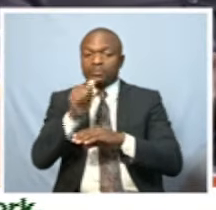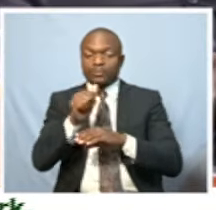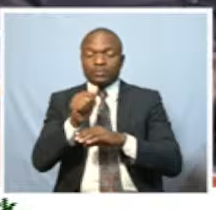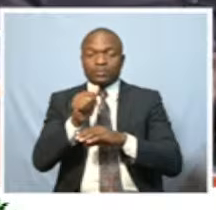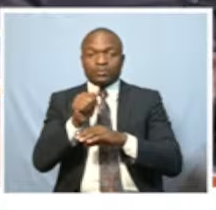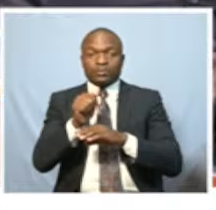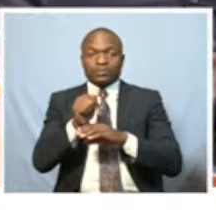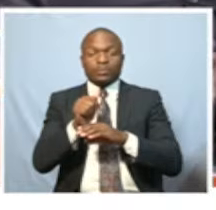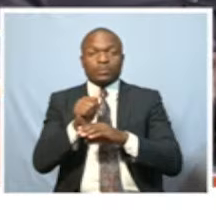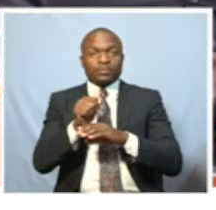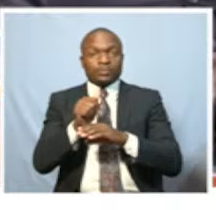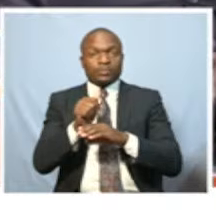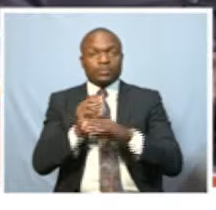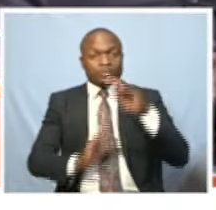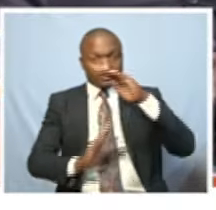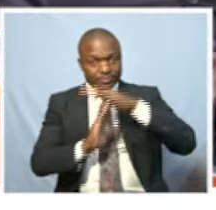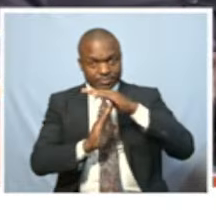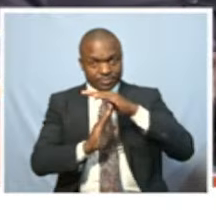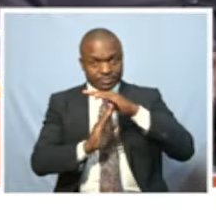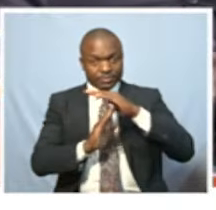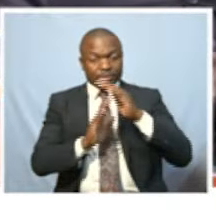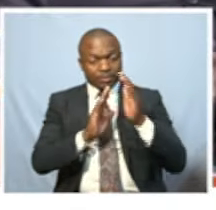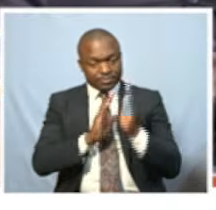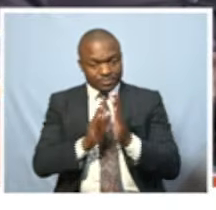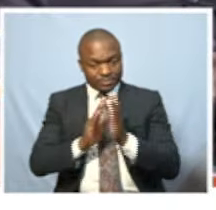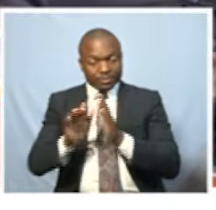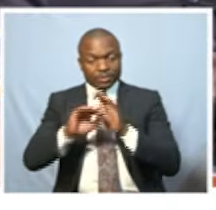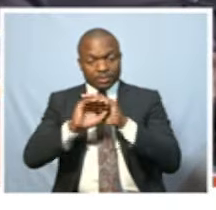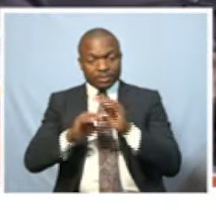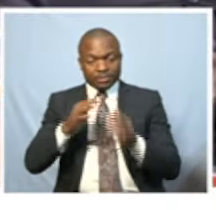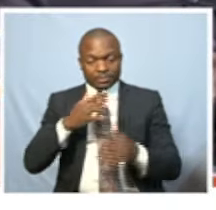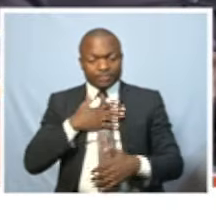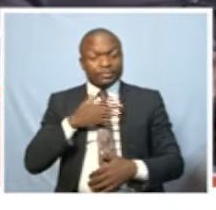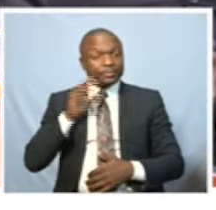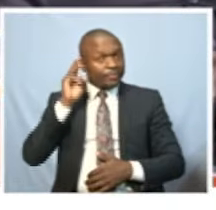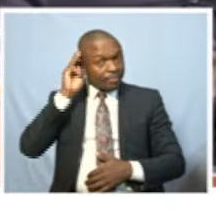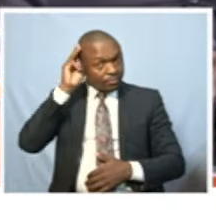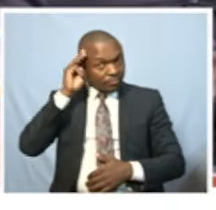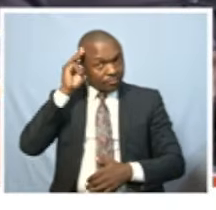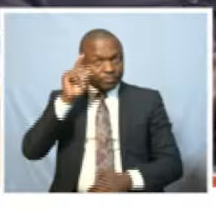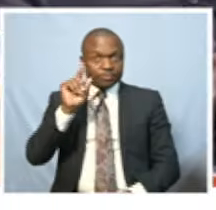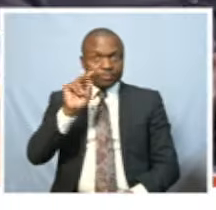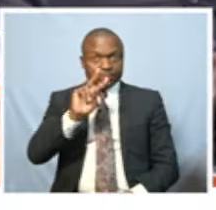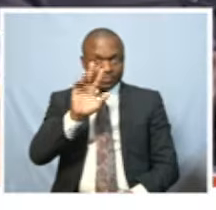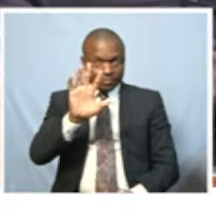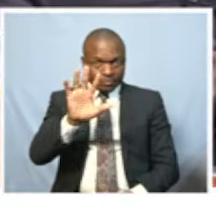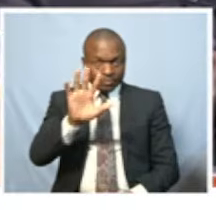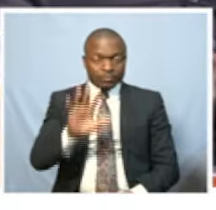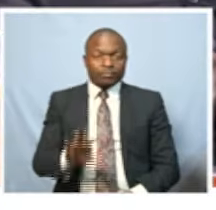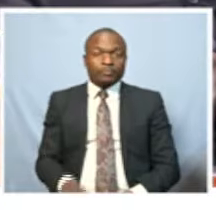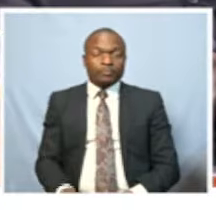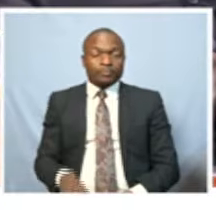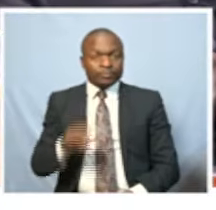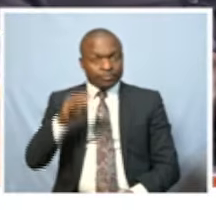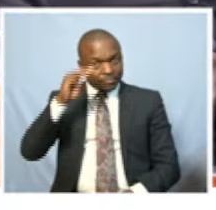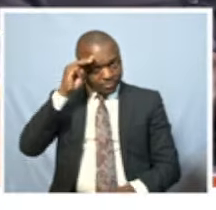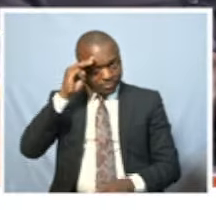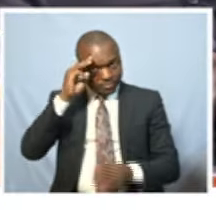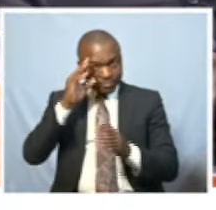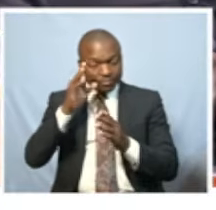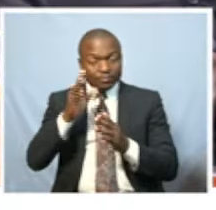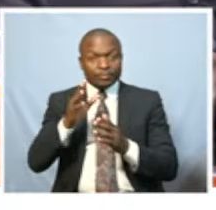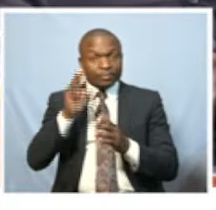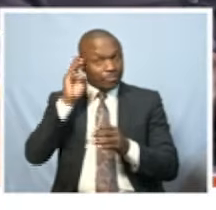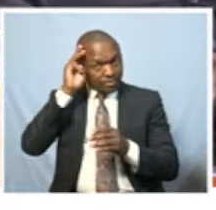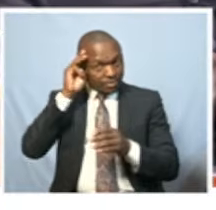to interventions under my ministry. In 2025, the Minister of Fisheries,